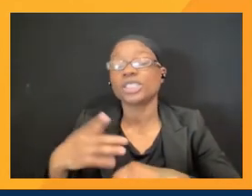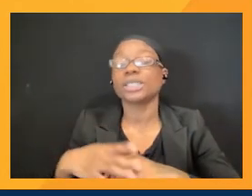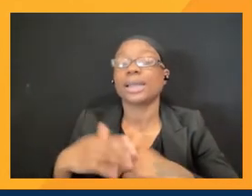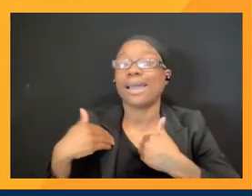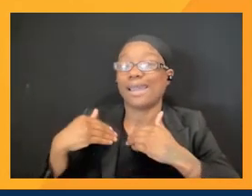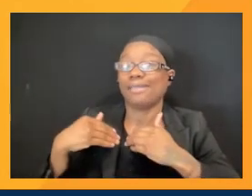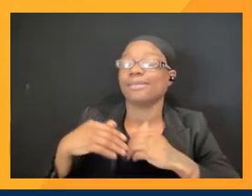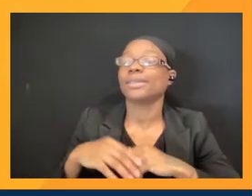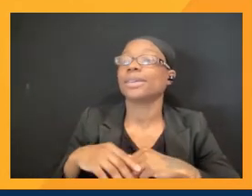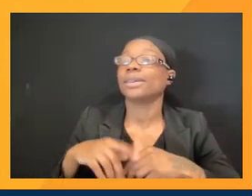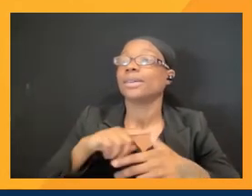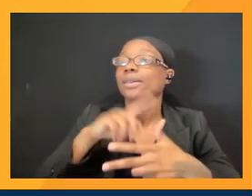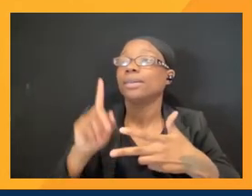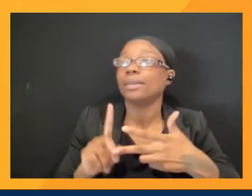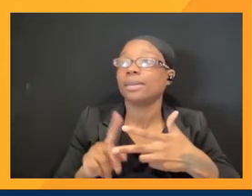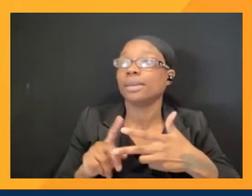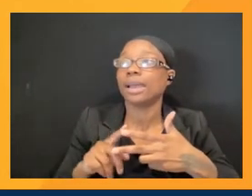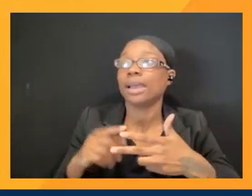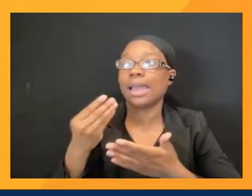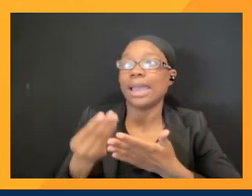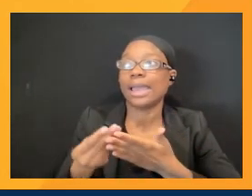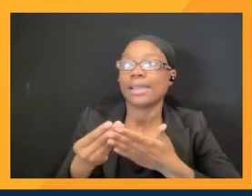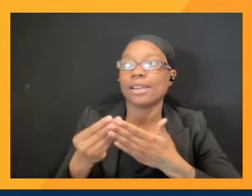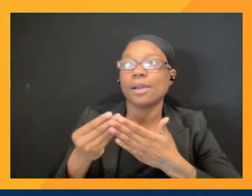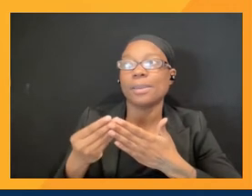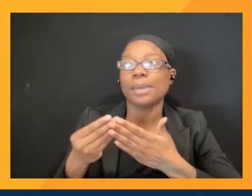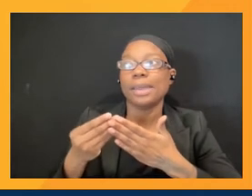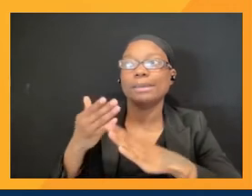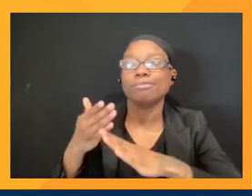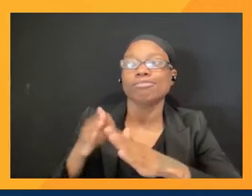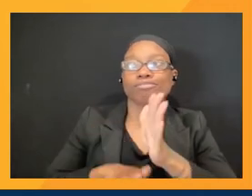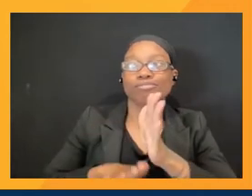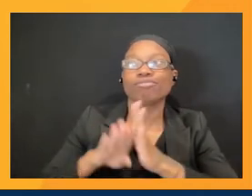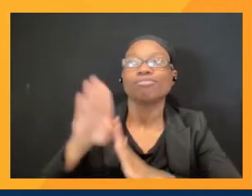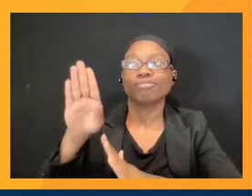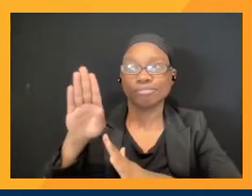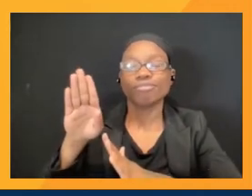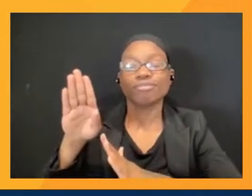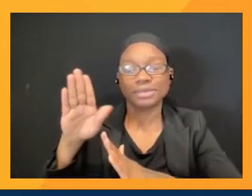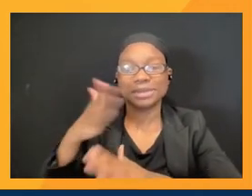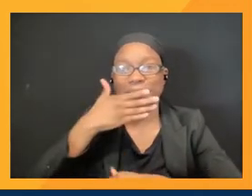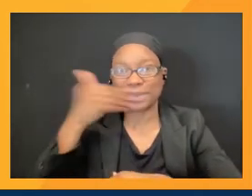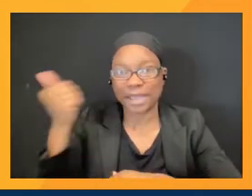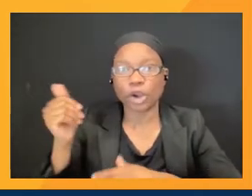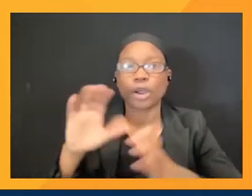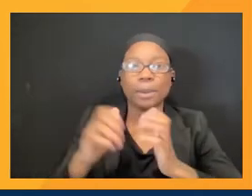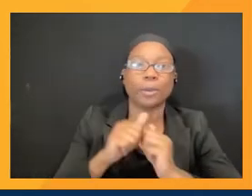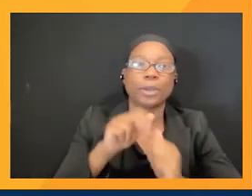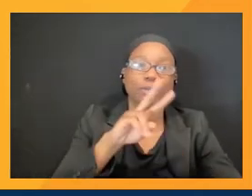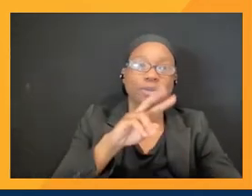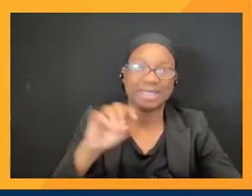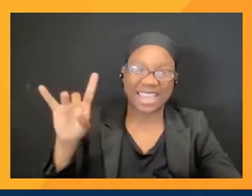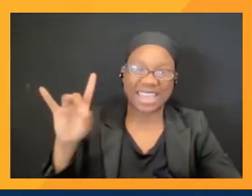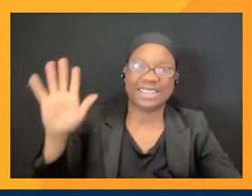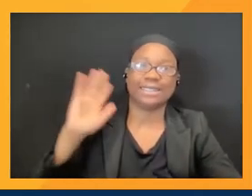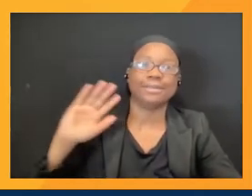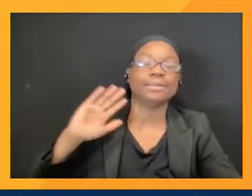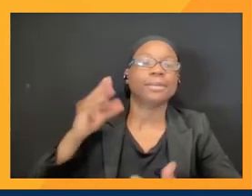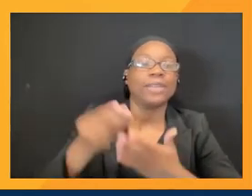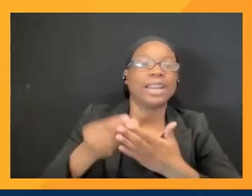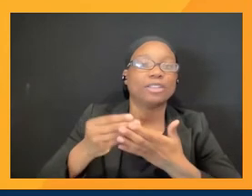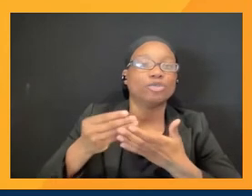just given what we are seeing unfold in real time, even just this week, right? So